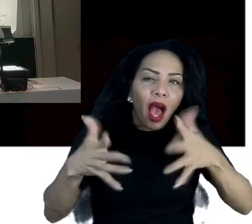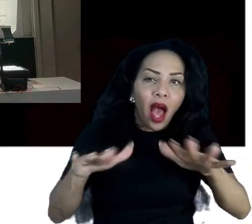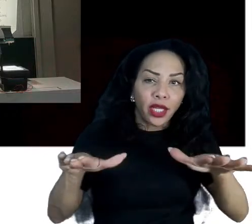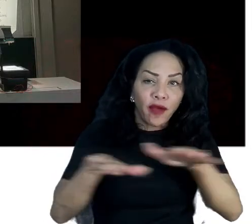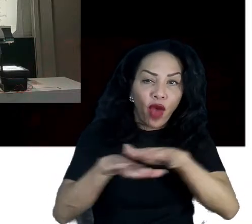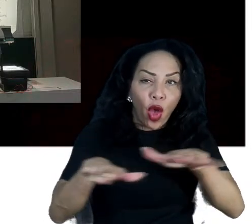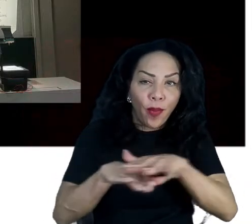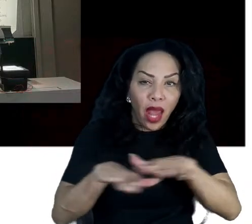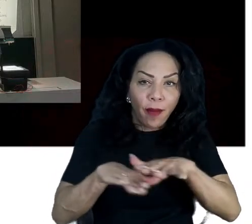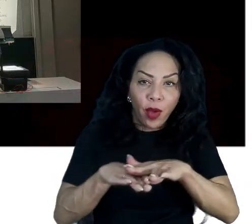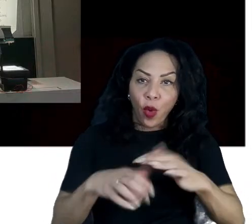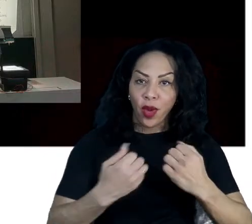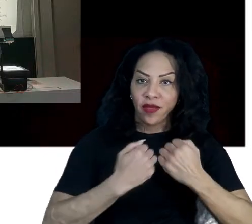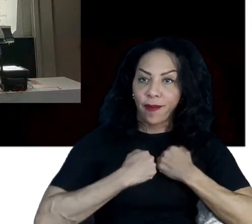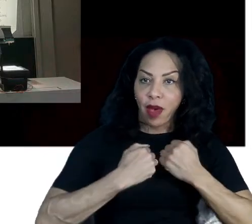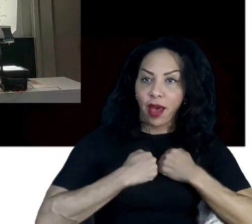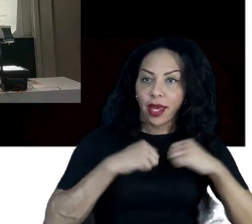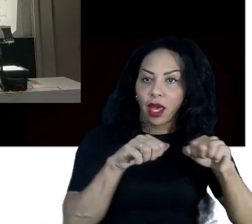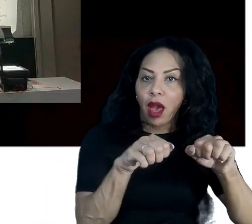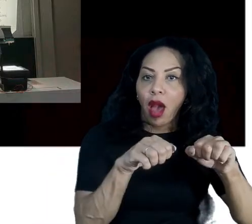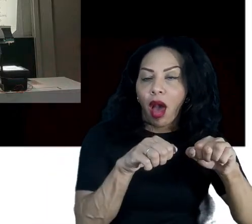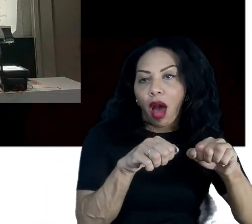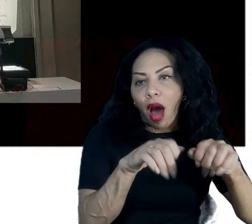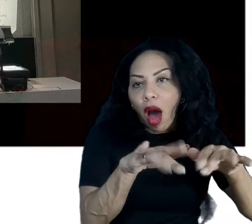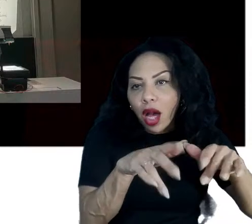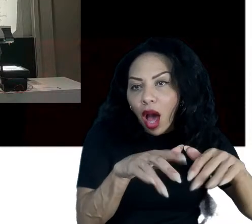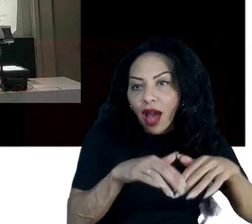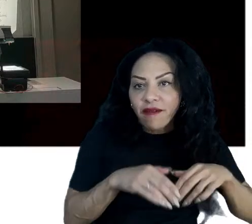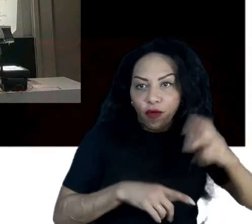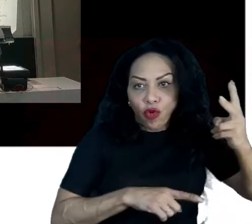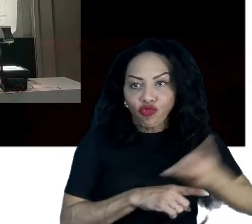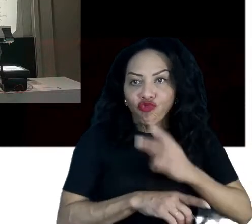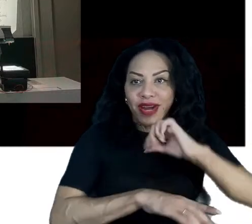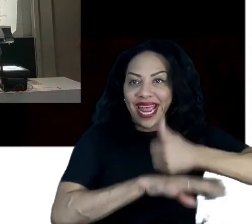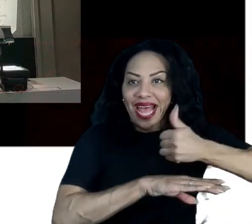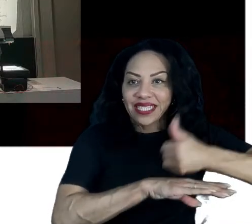with archival reactivation. And